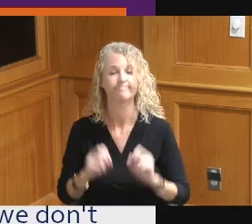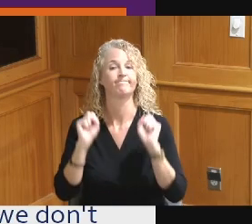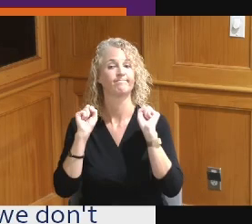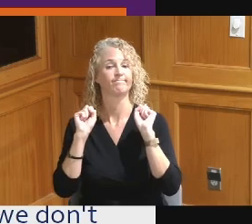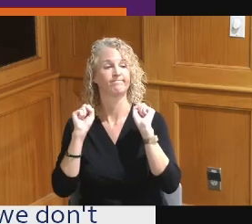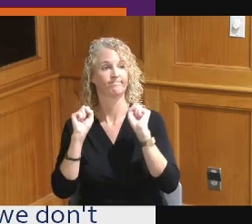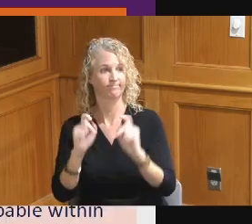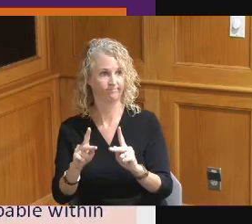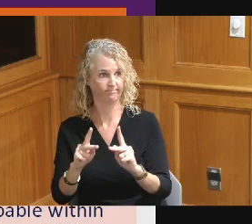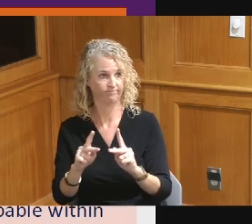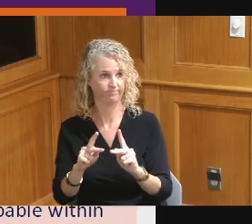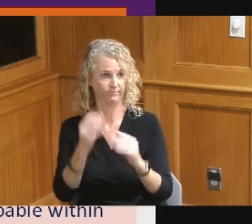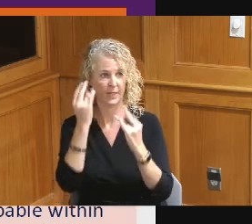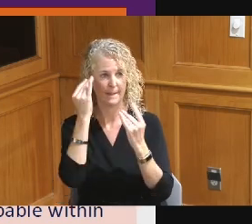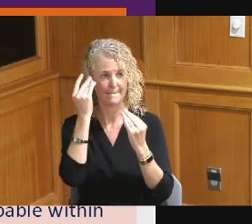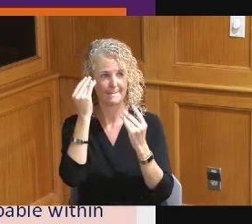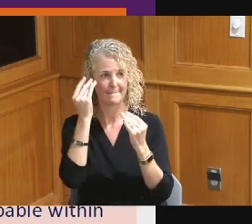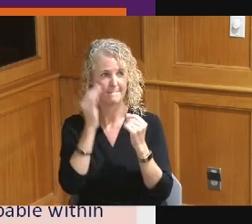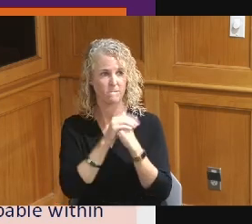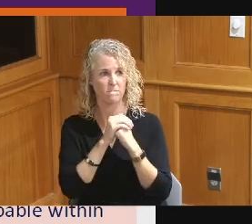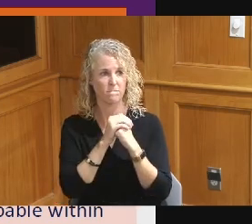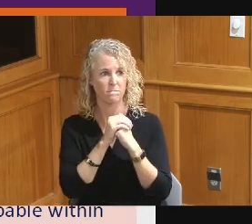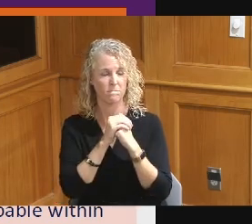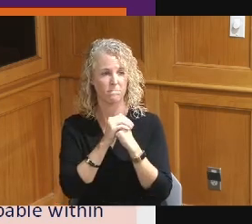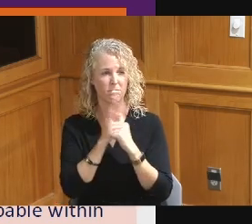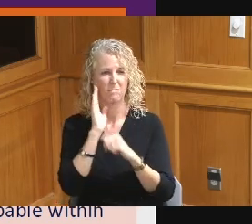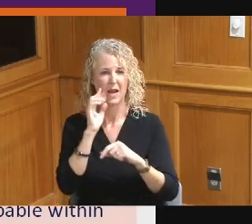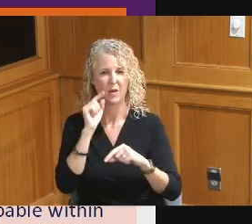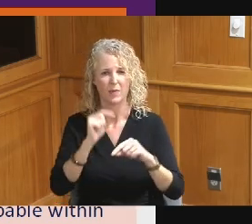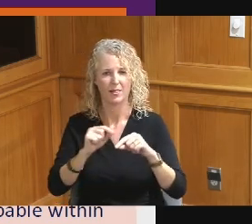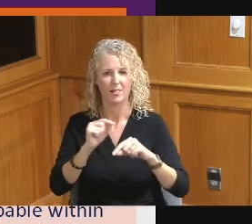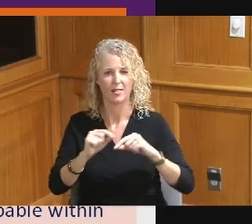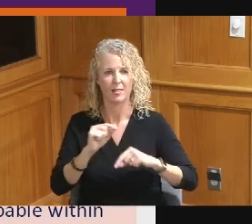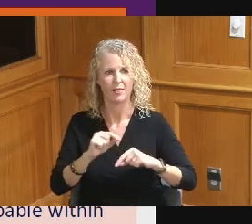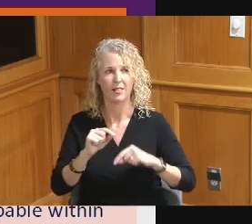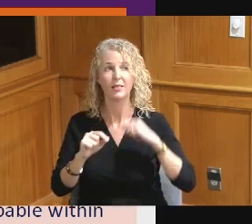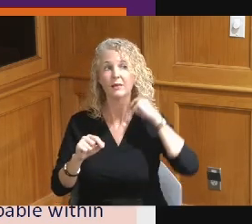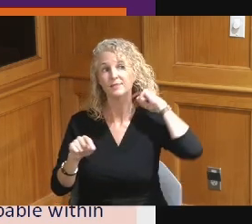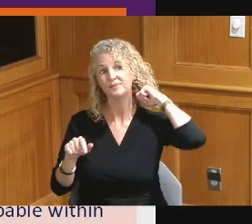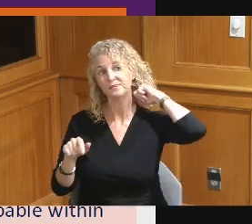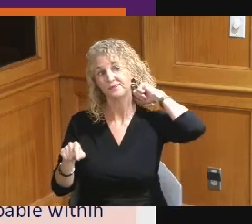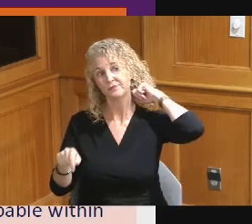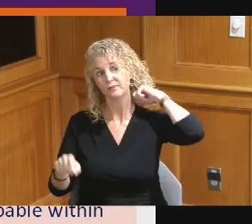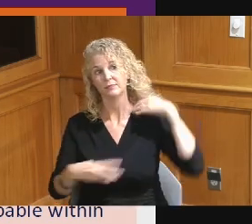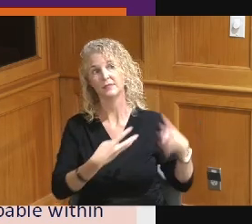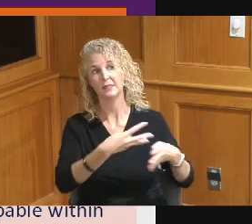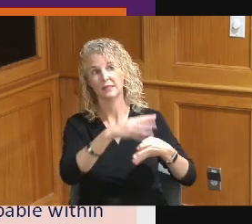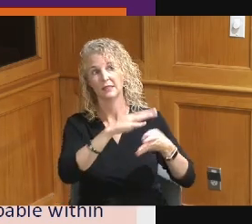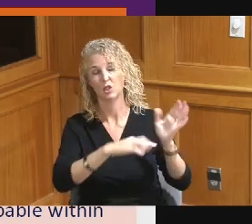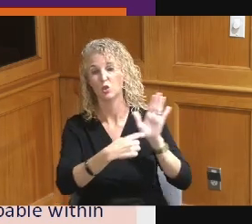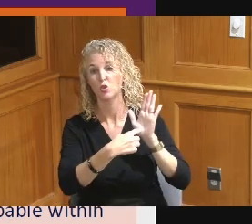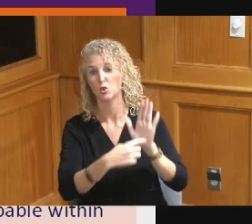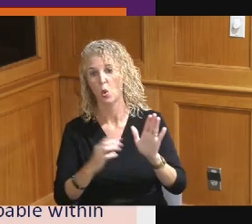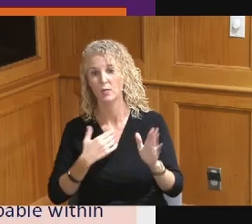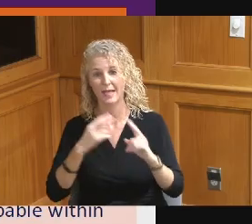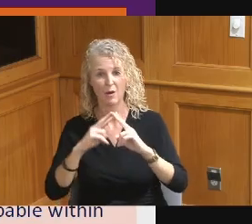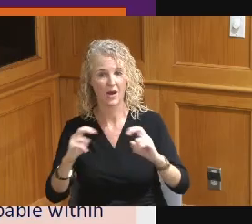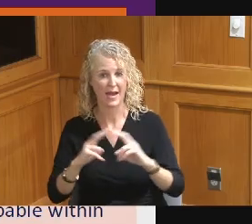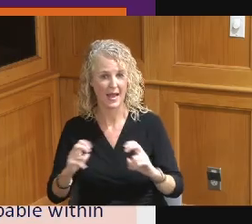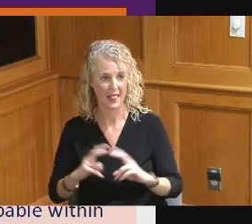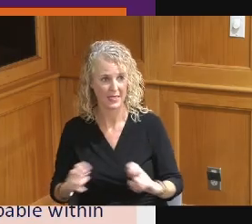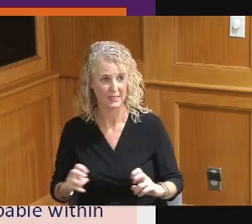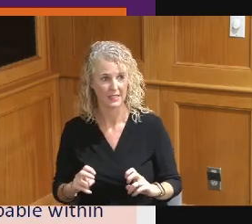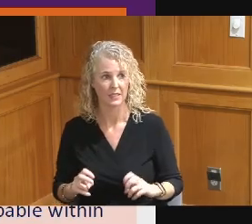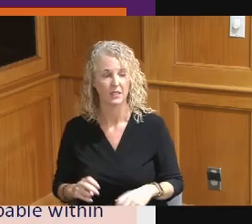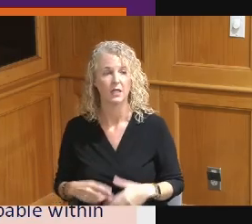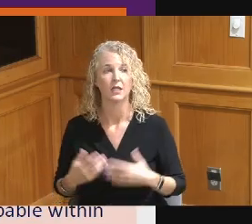Okay, I'm going to come back to some of the takeaways. This is a little bit of the findings. Let me say, as I